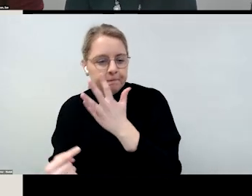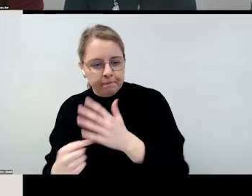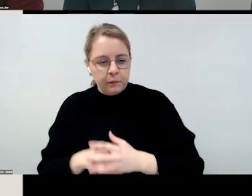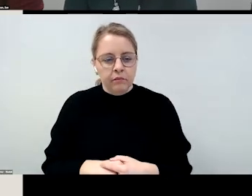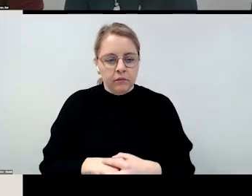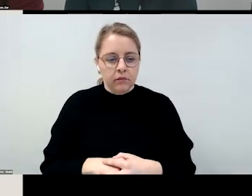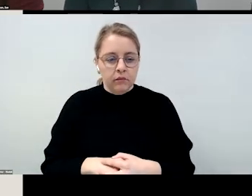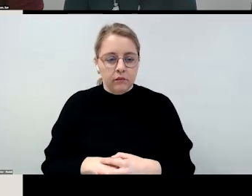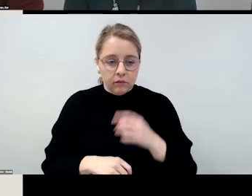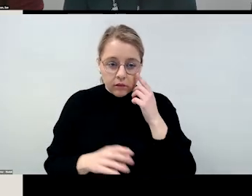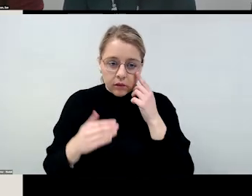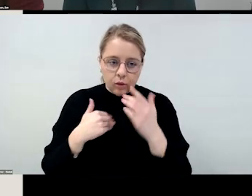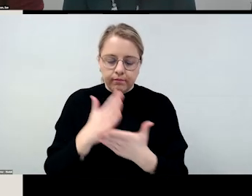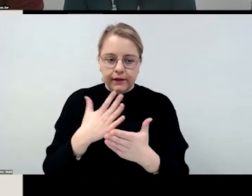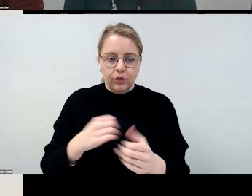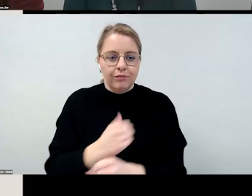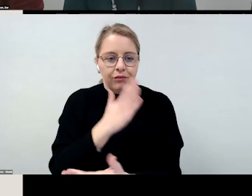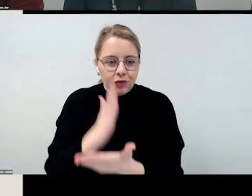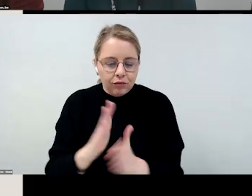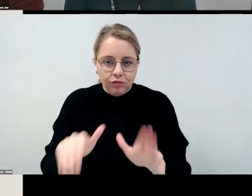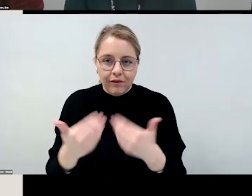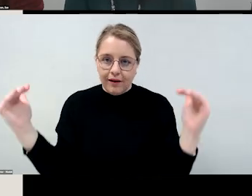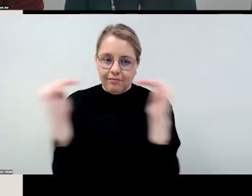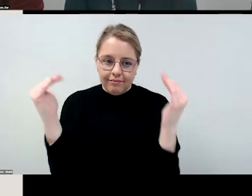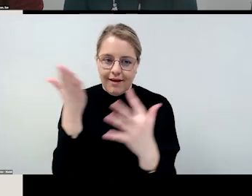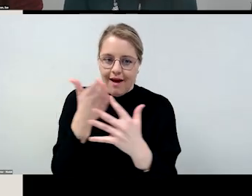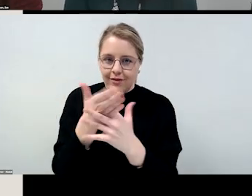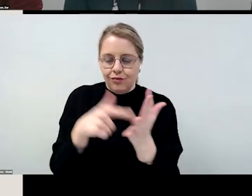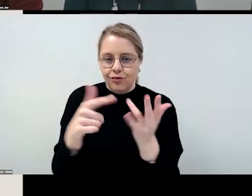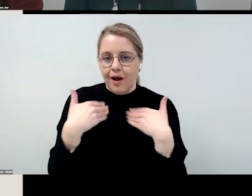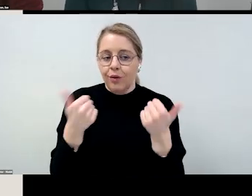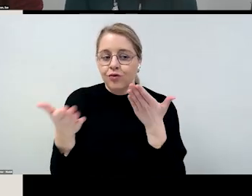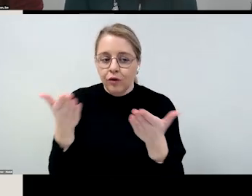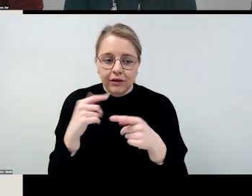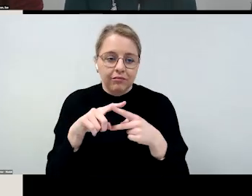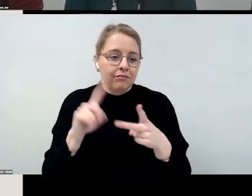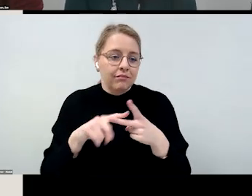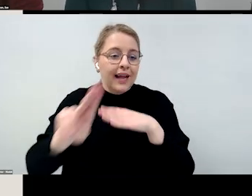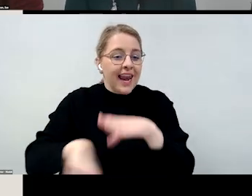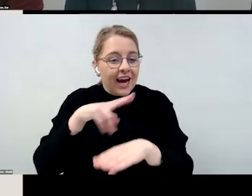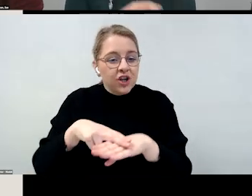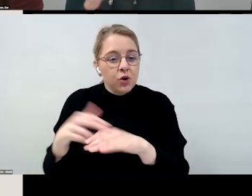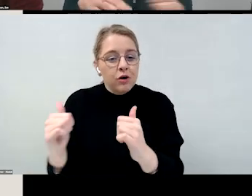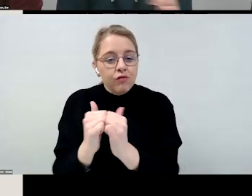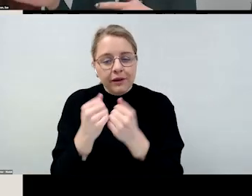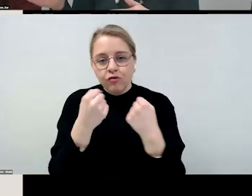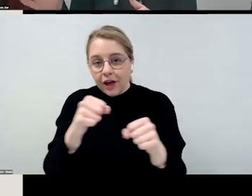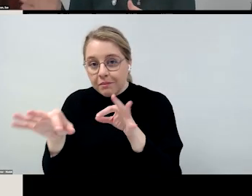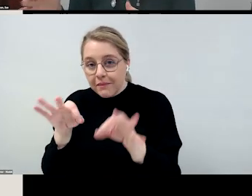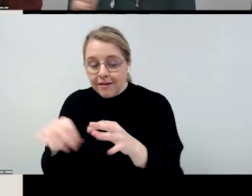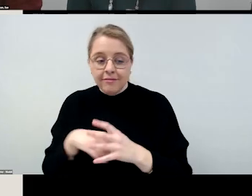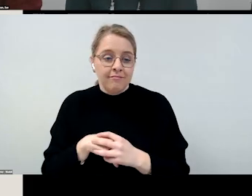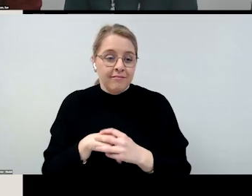of these include really needing to enshrine the right to equitable access to health services, have national agreements, strategies and plans, and